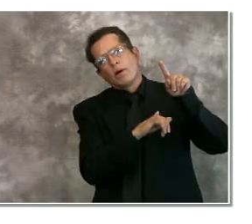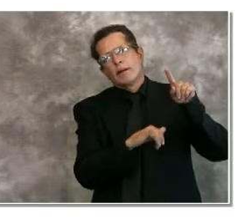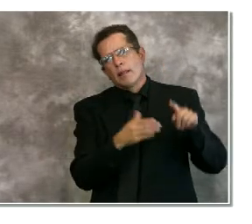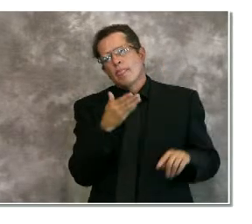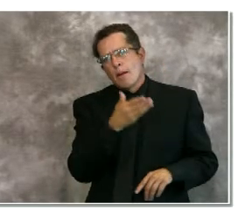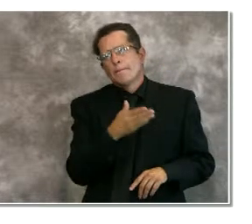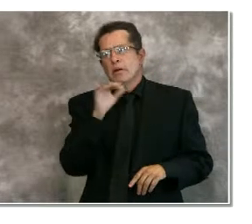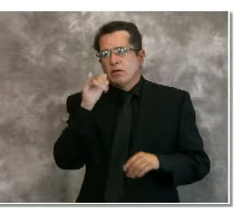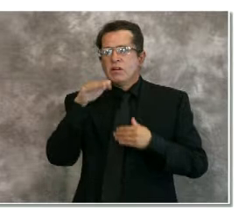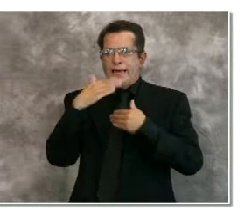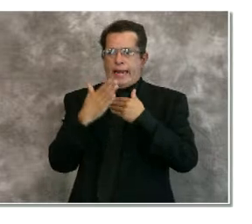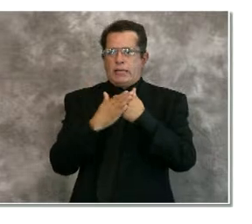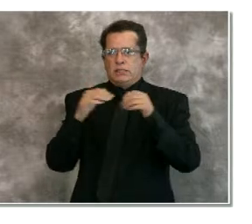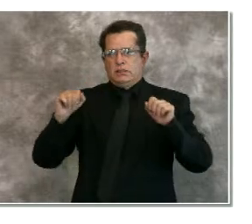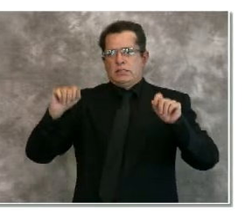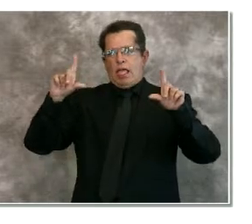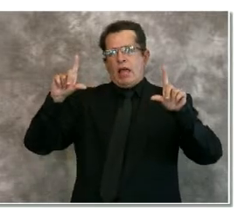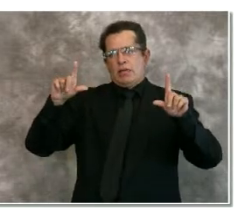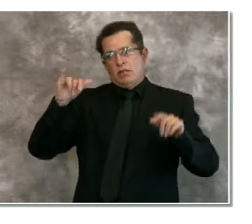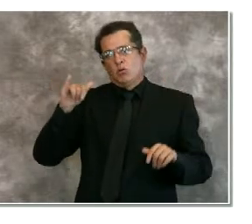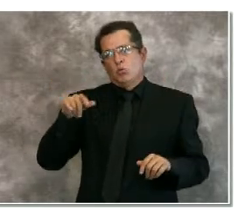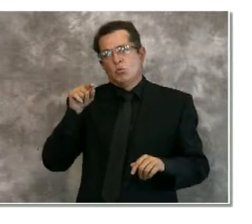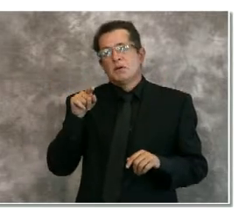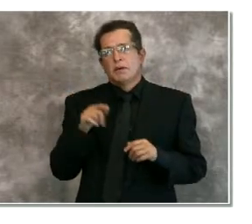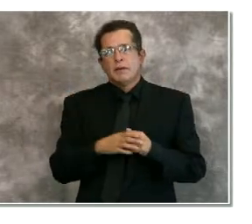so now we are going to